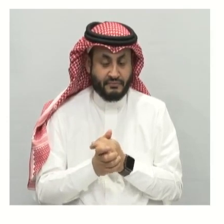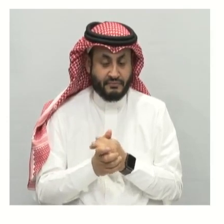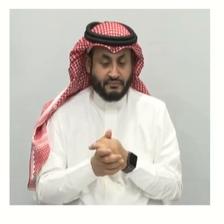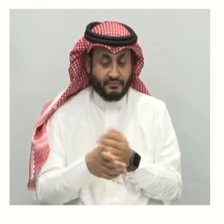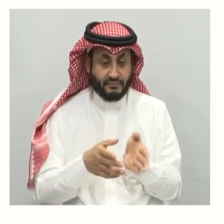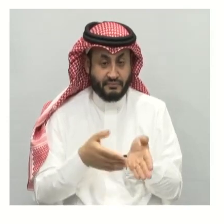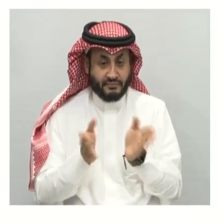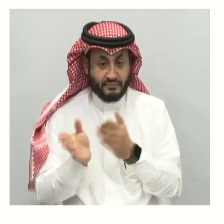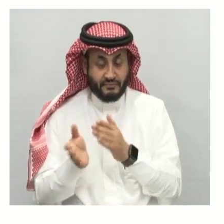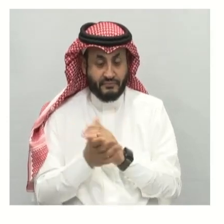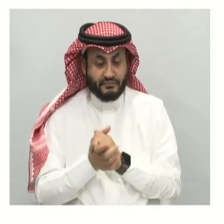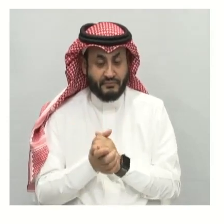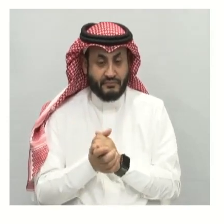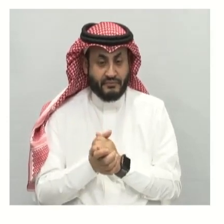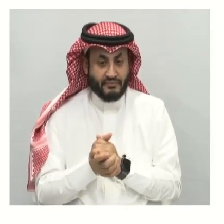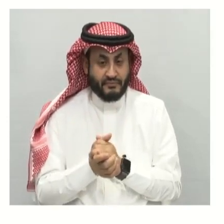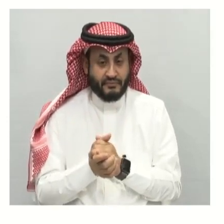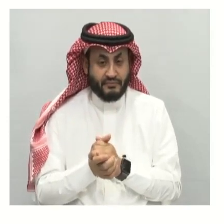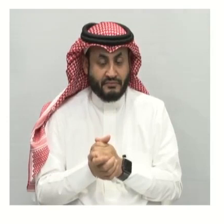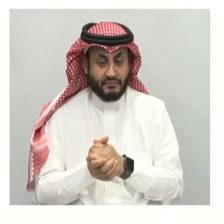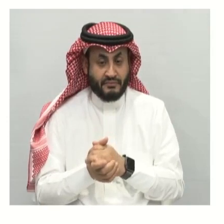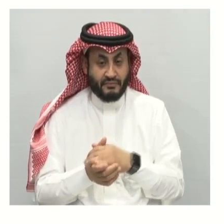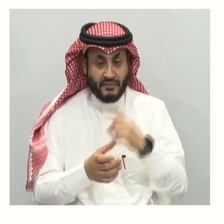And then we have Saturday.